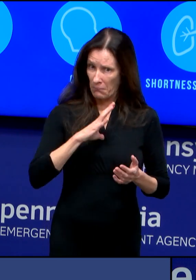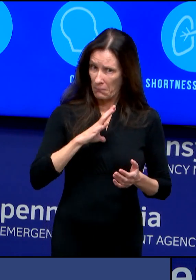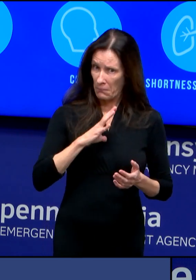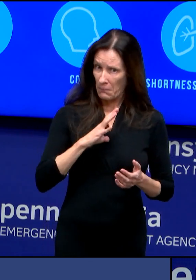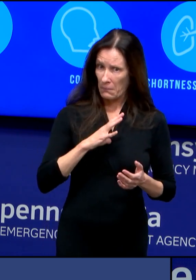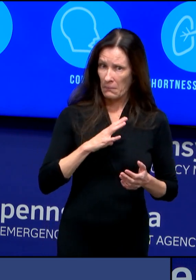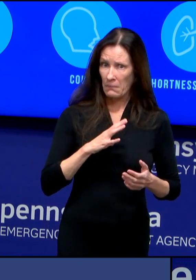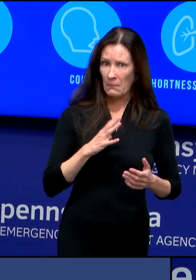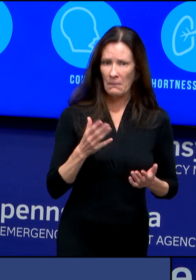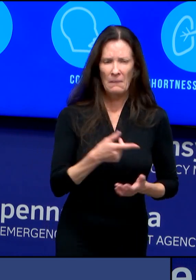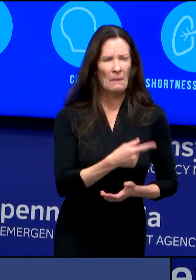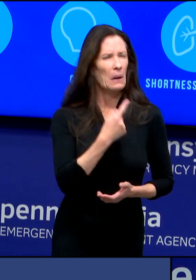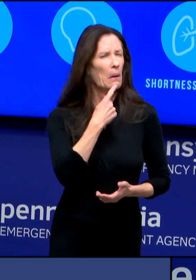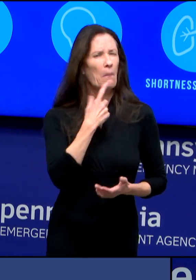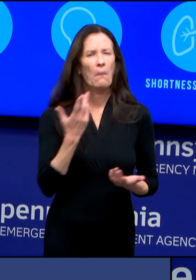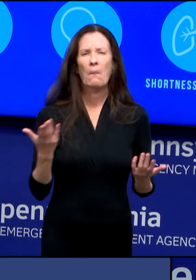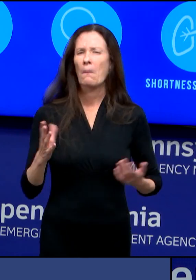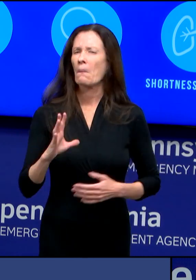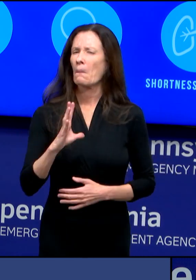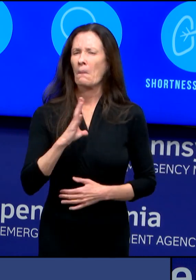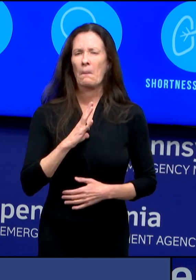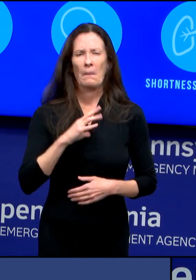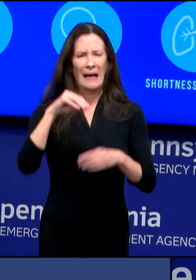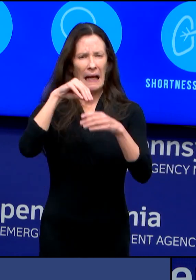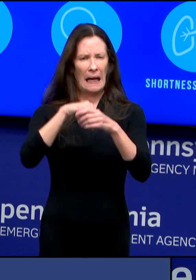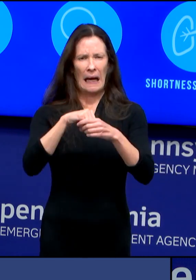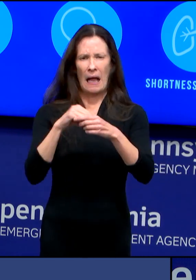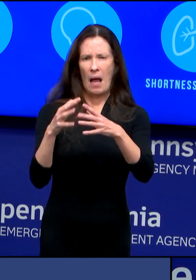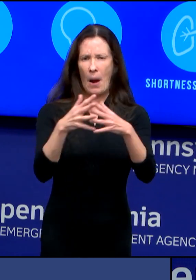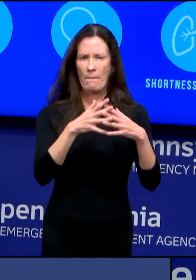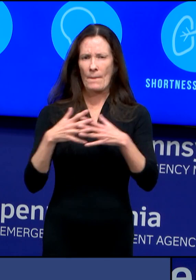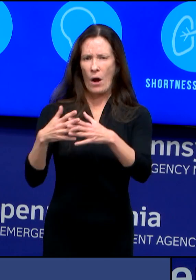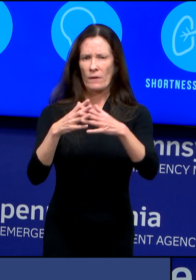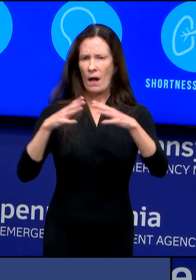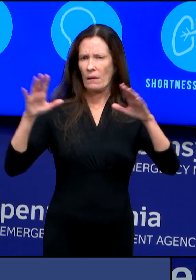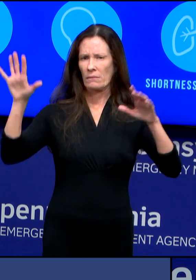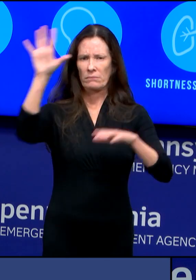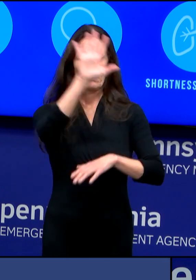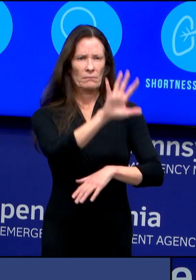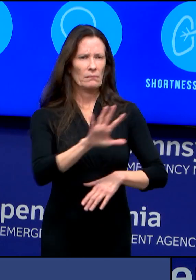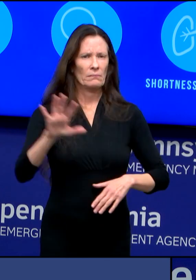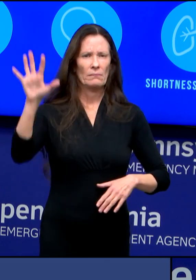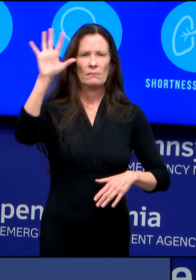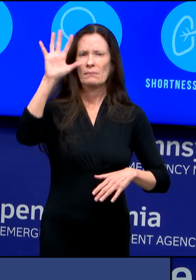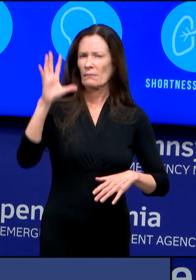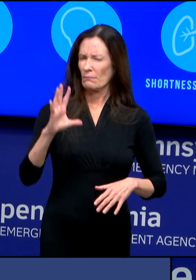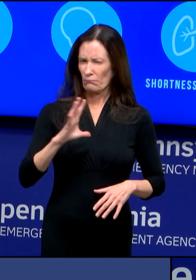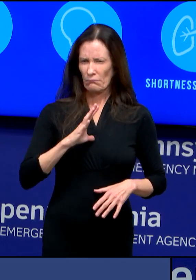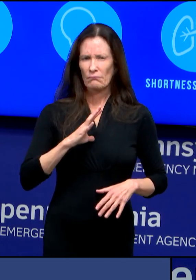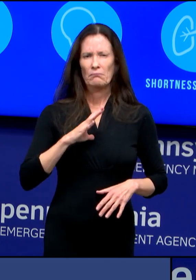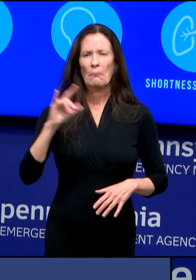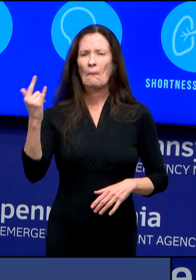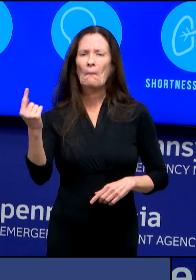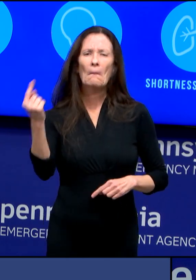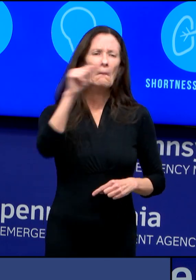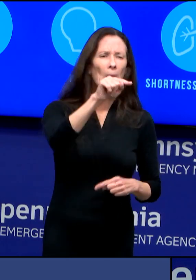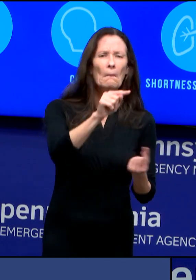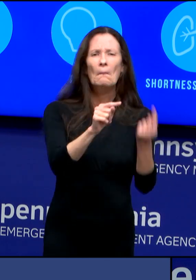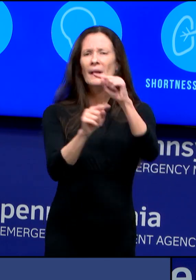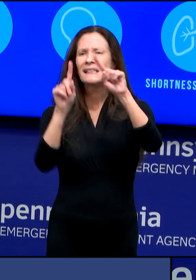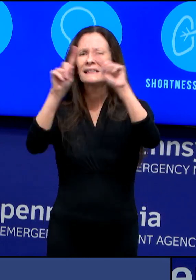ban or a ban traveling to any other state or from someone from a state traveling here. But again, the whole